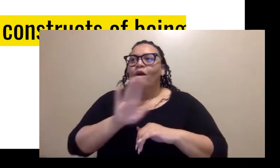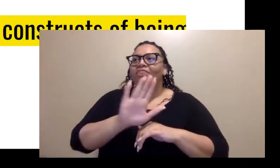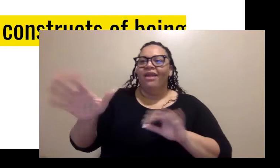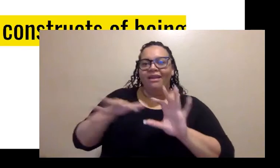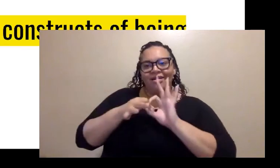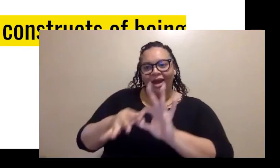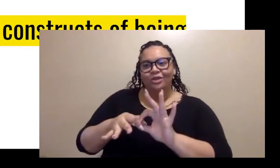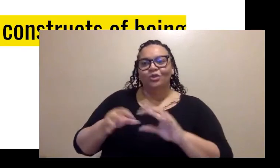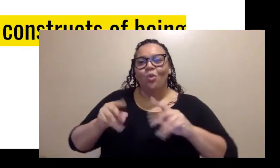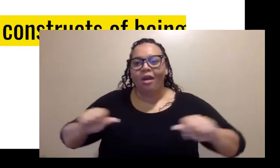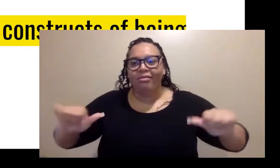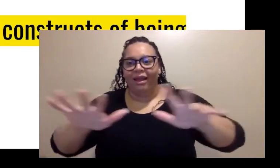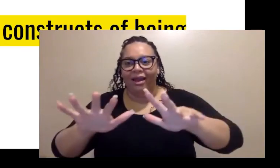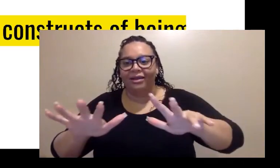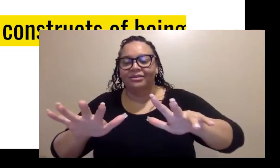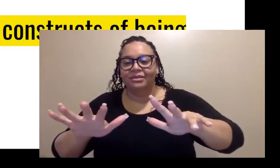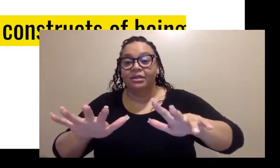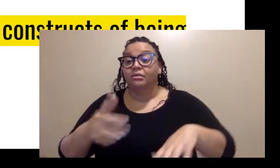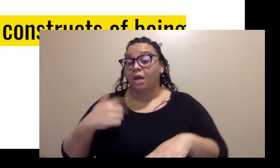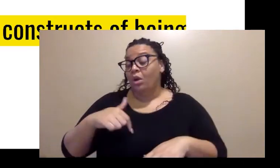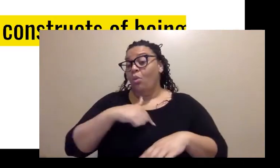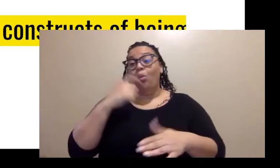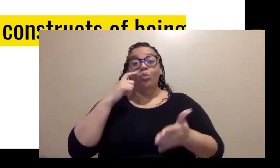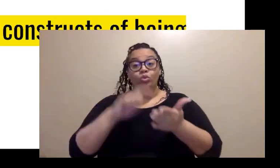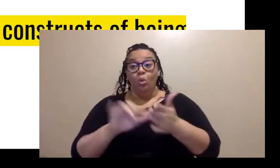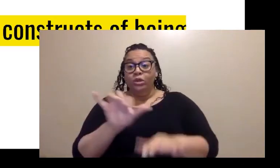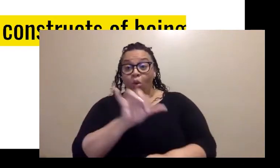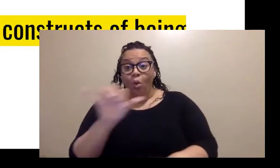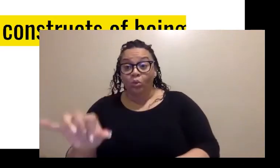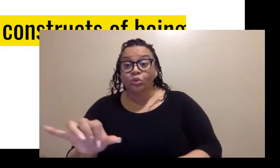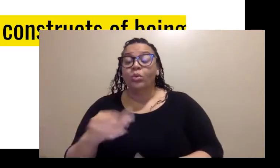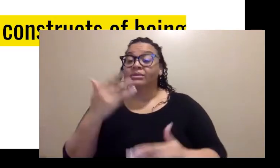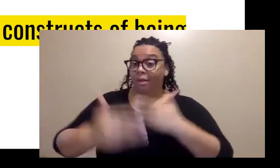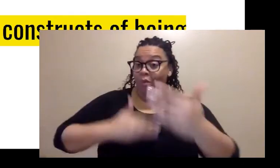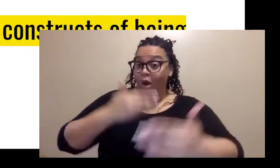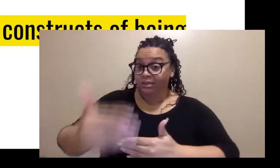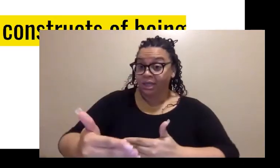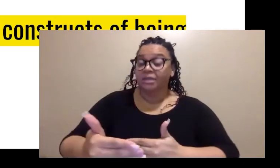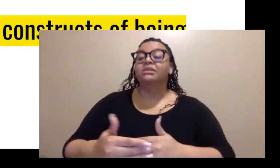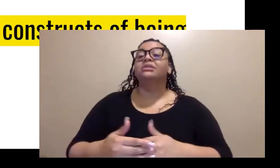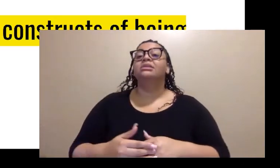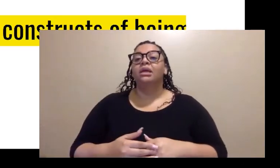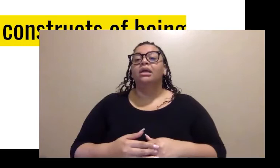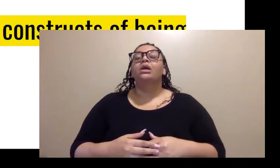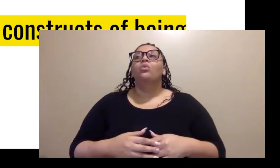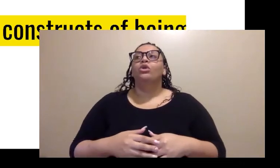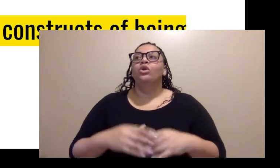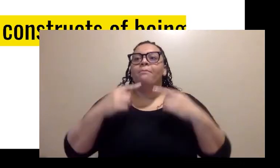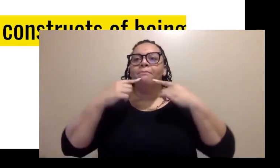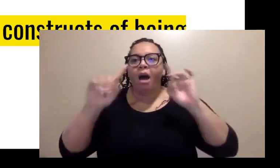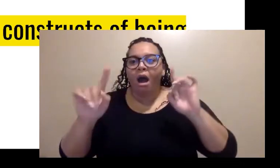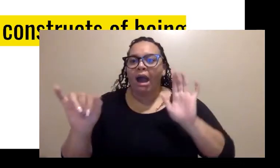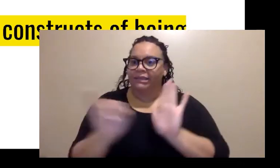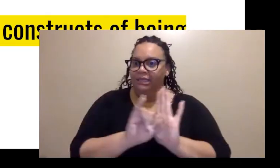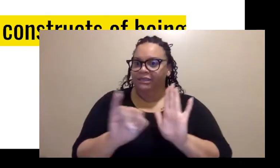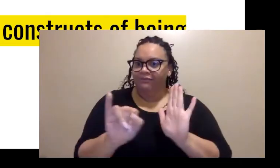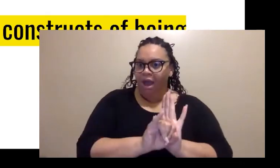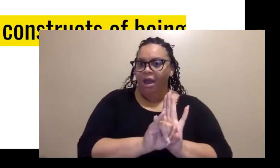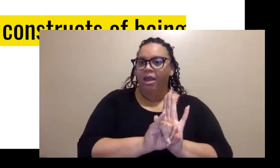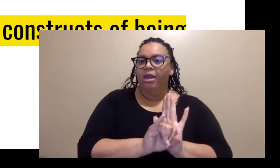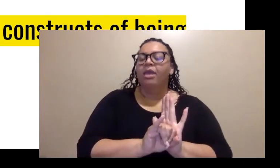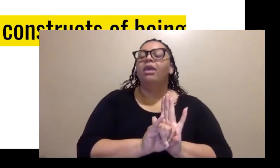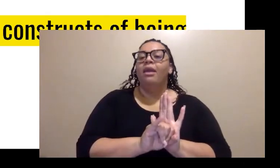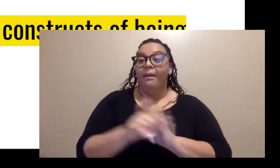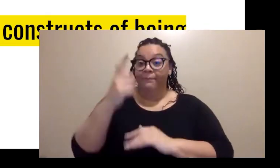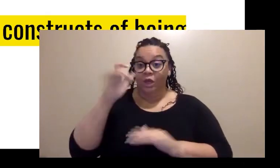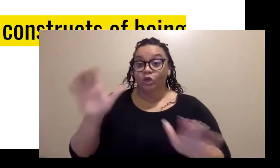right? And what we'll notice too is in the process of that, depending on what you racially identify as you're doing some